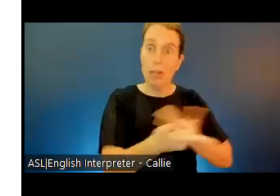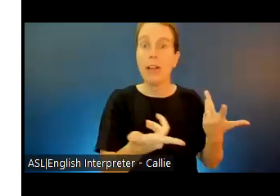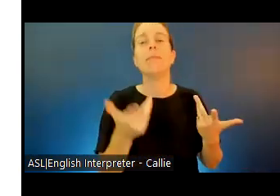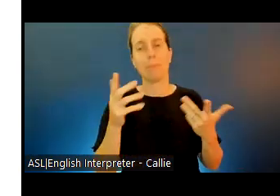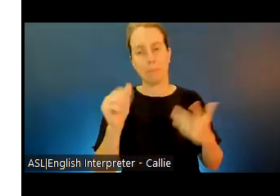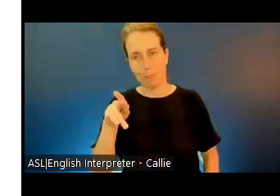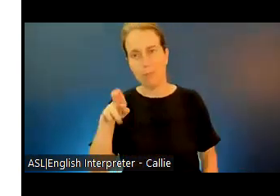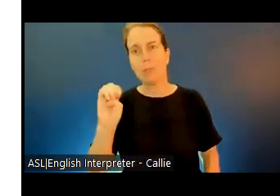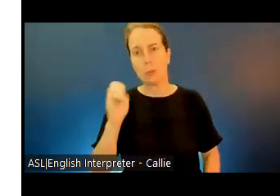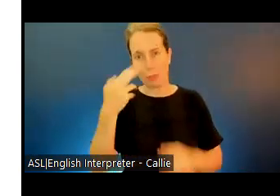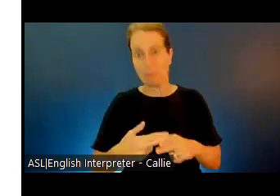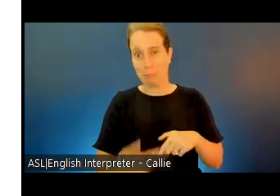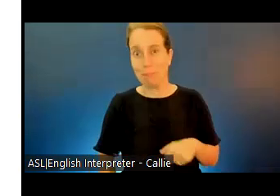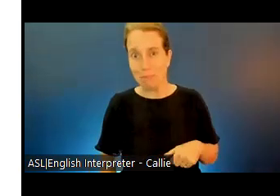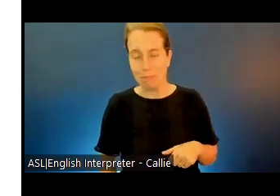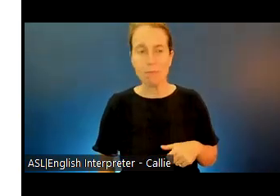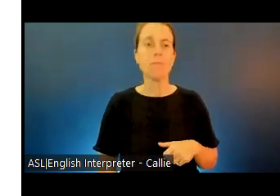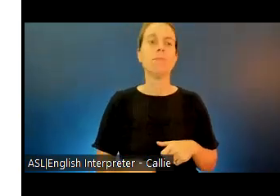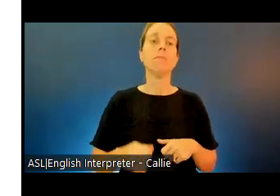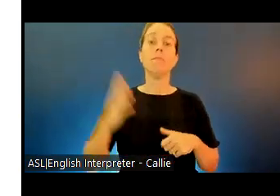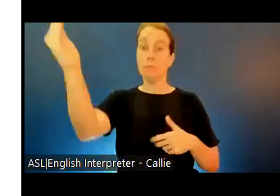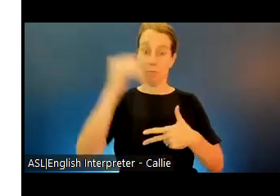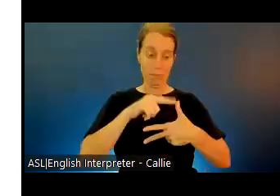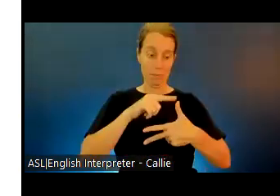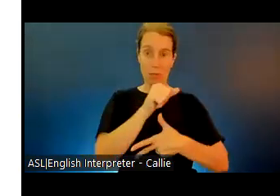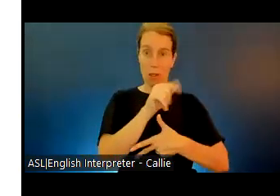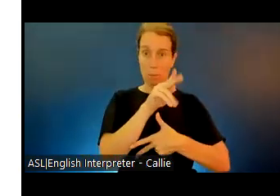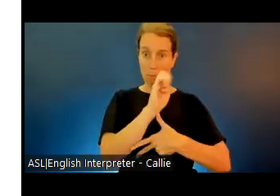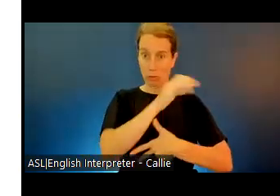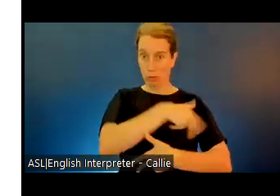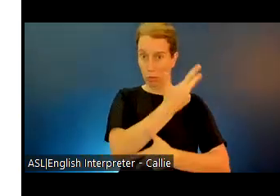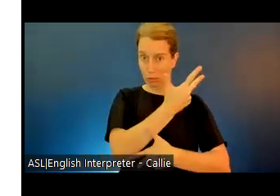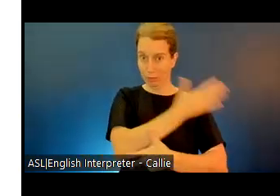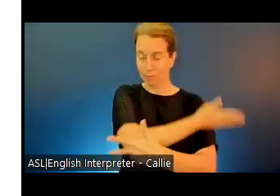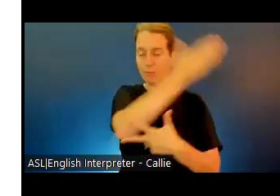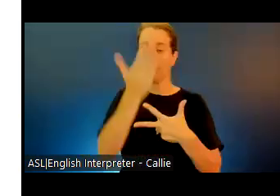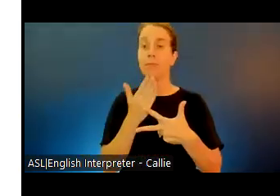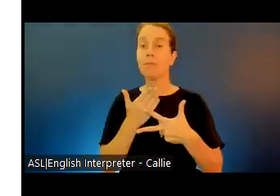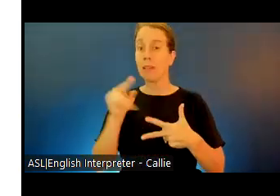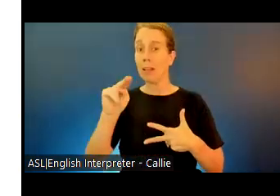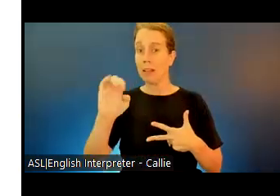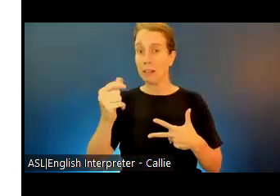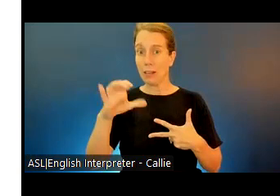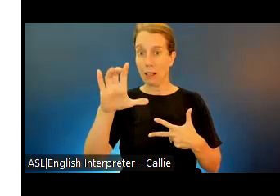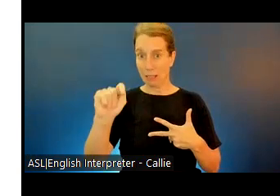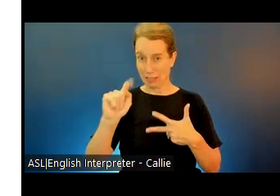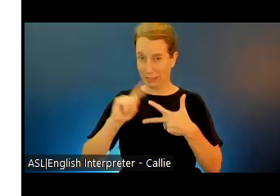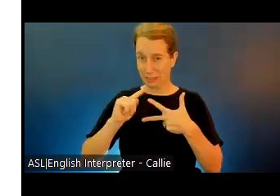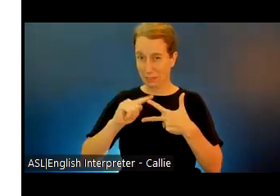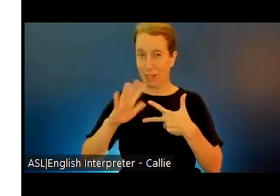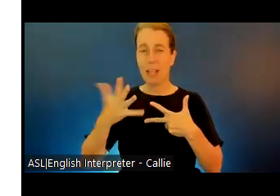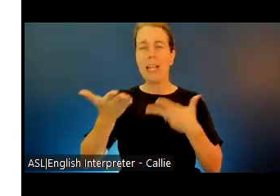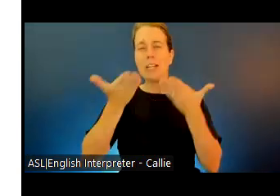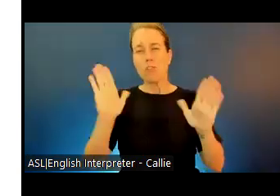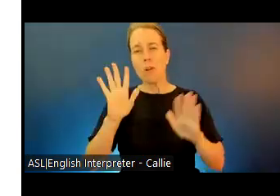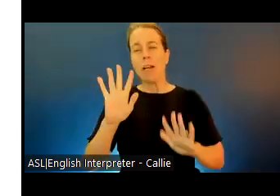Neglect is a broad concept. Generally, it's the refusal or failure of a caregiver to provide for an individual's needs. So again,